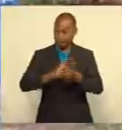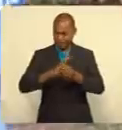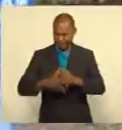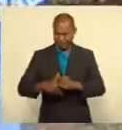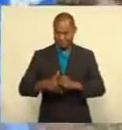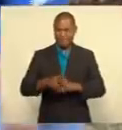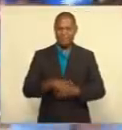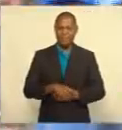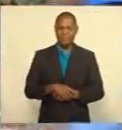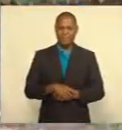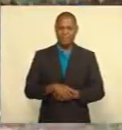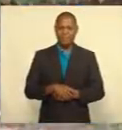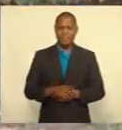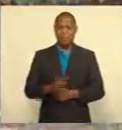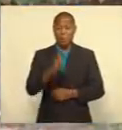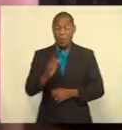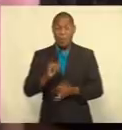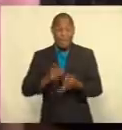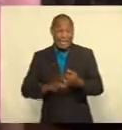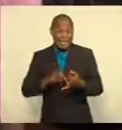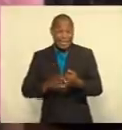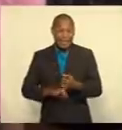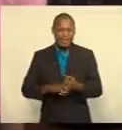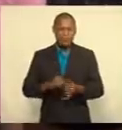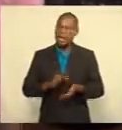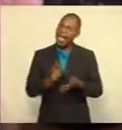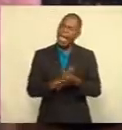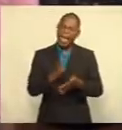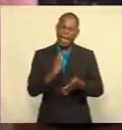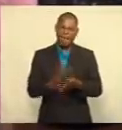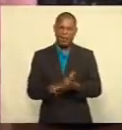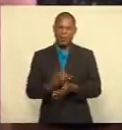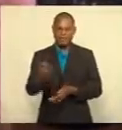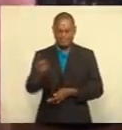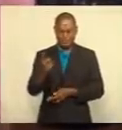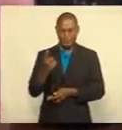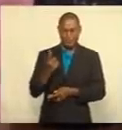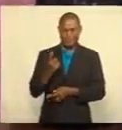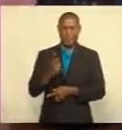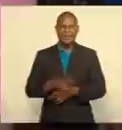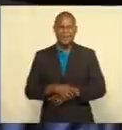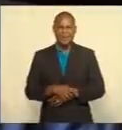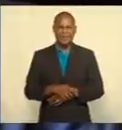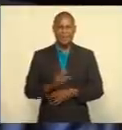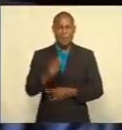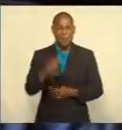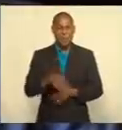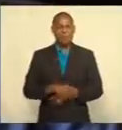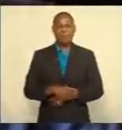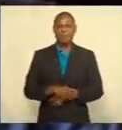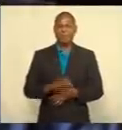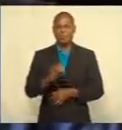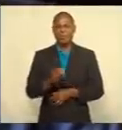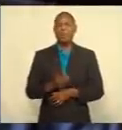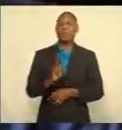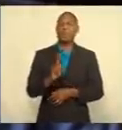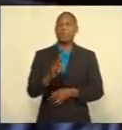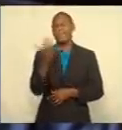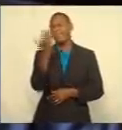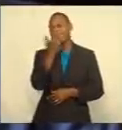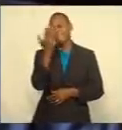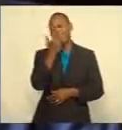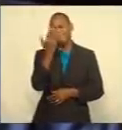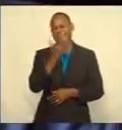One of Medaseni Lesuma's son was happy to be home from boarding school. Today I'm just watching movies.